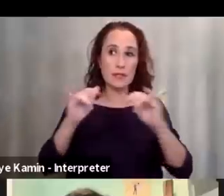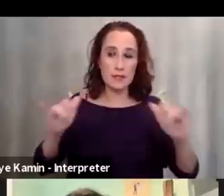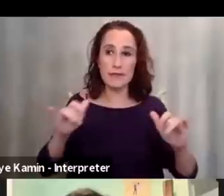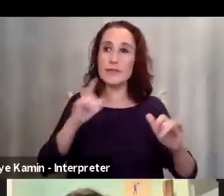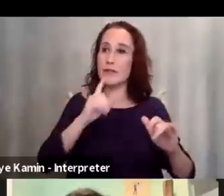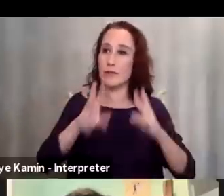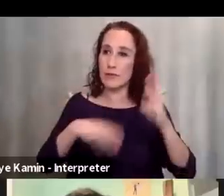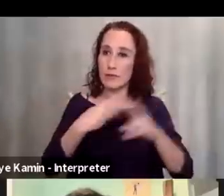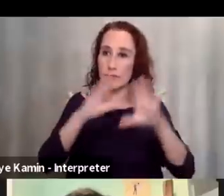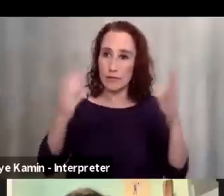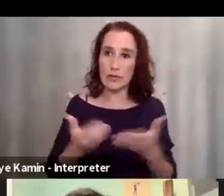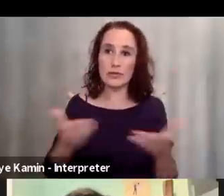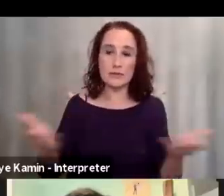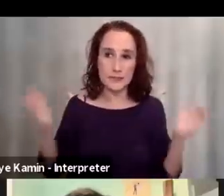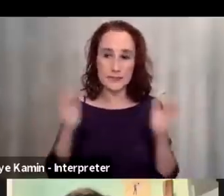world that we live